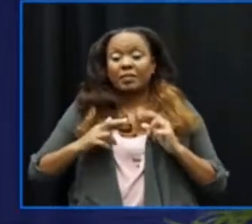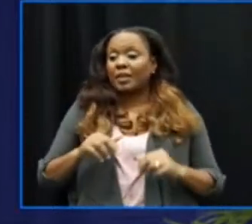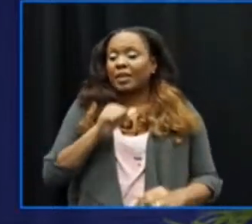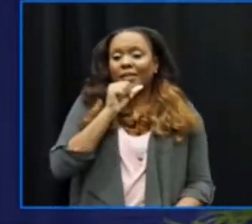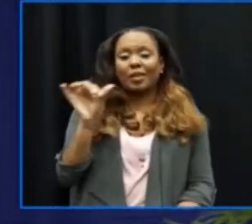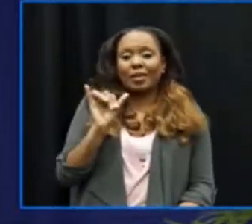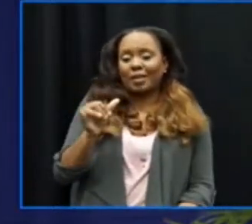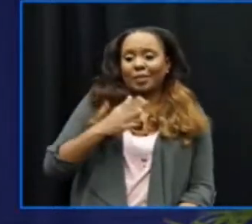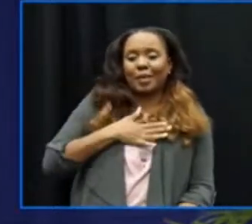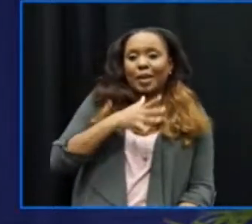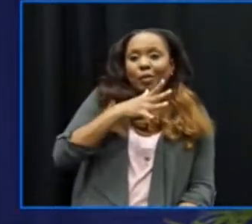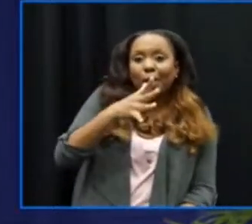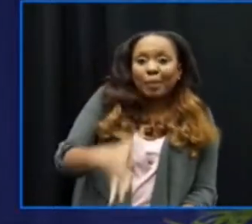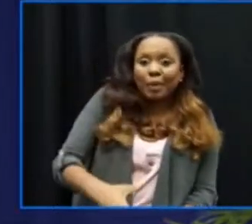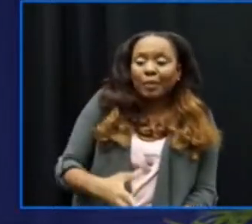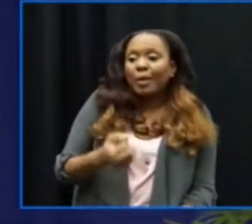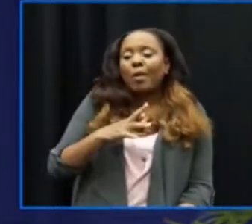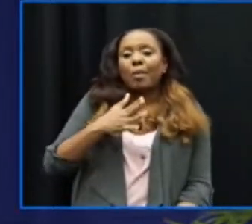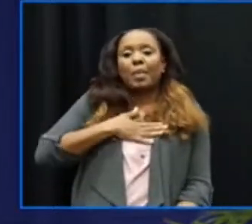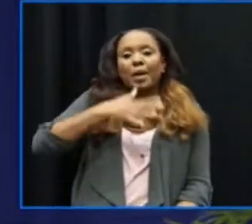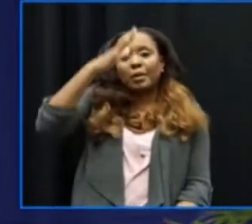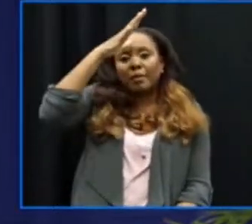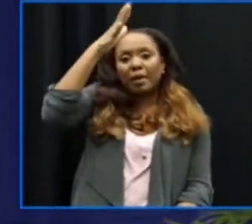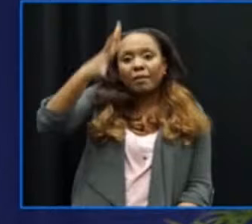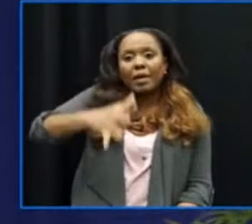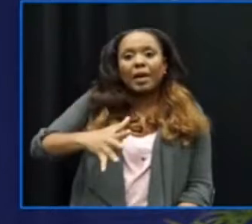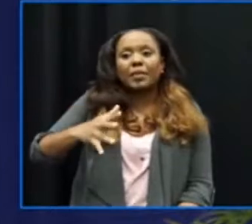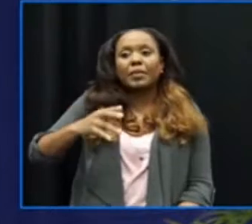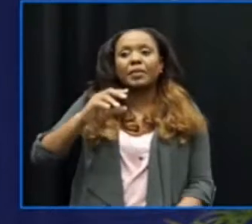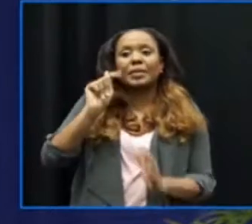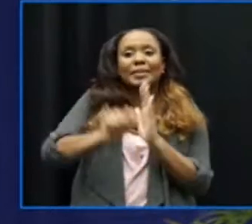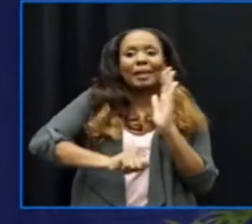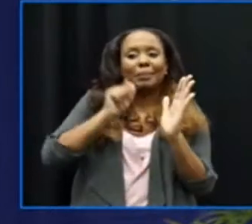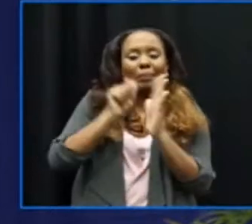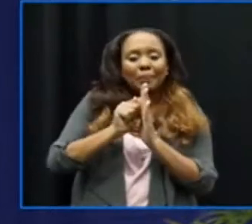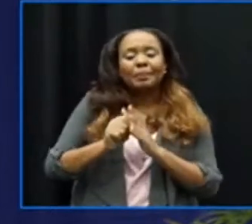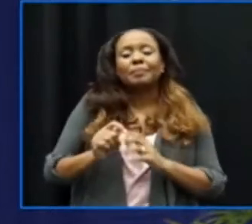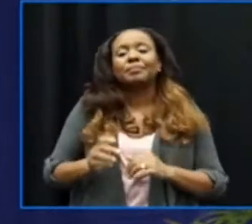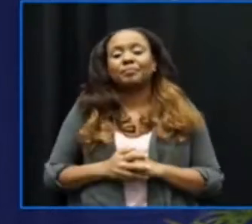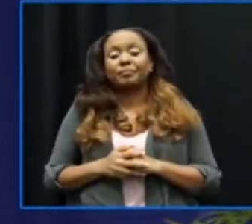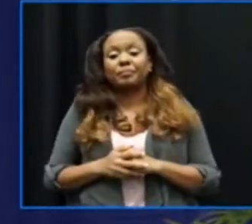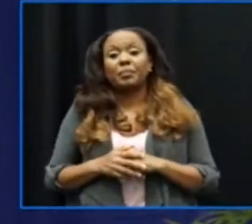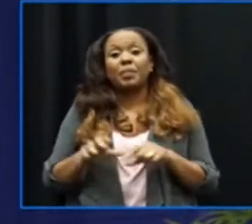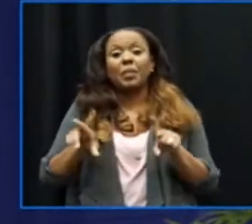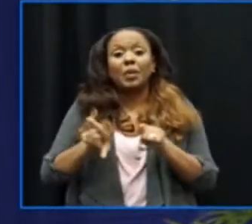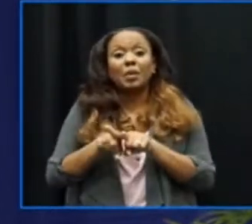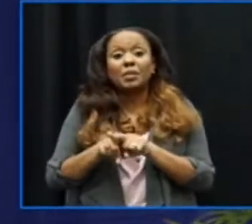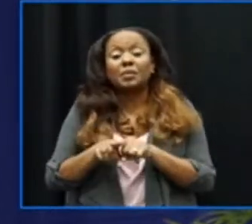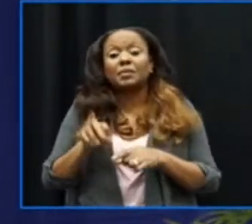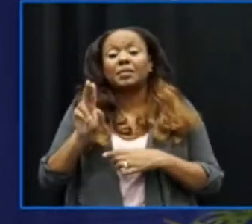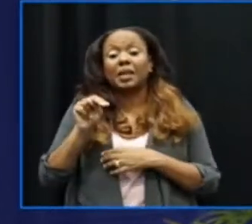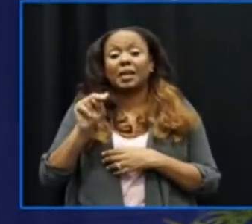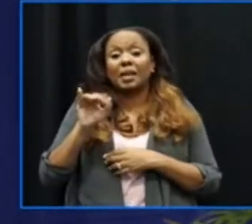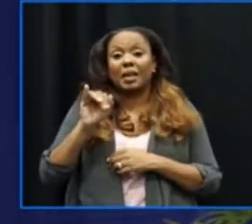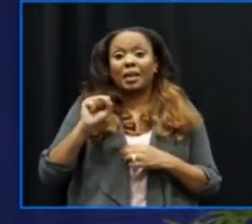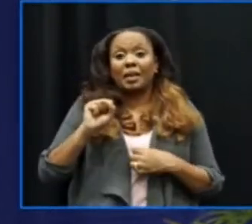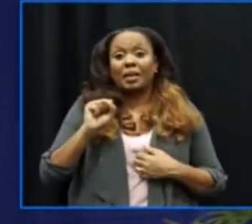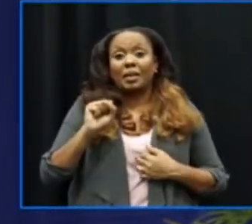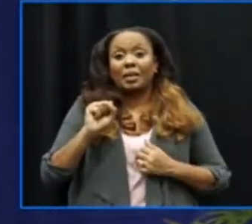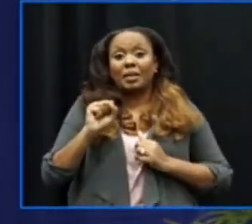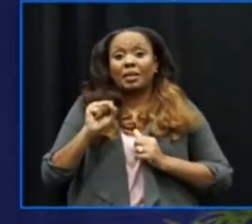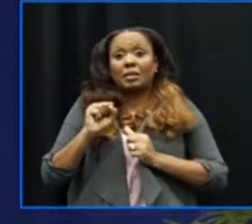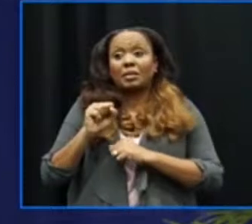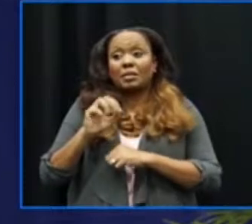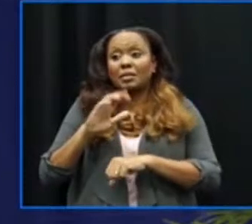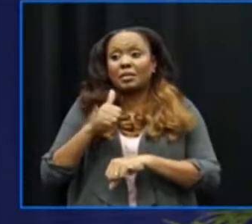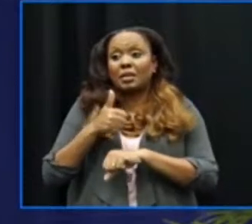for my grandmother and my grandfather. And secondly, the NIS was set up, as we all understand, by Barrow. And